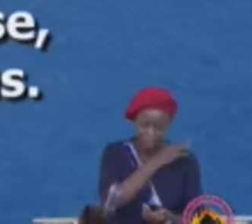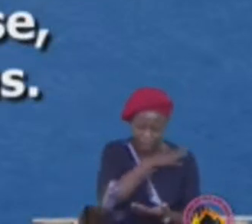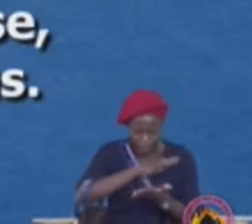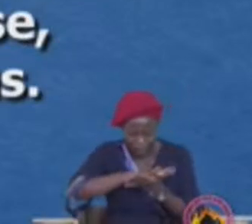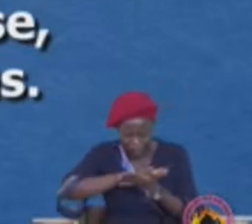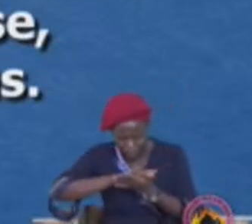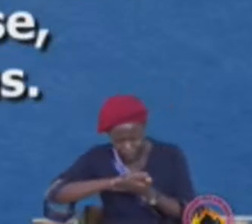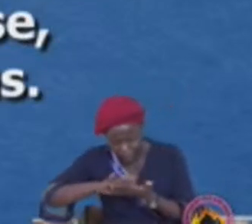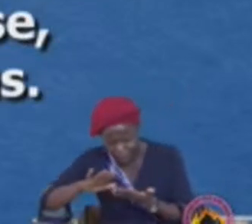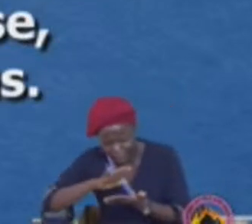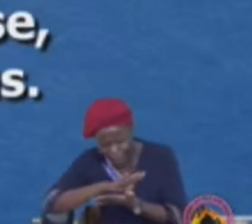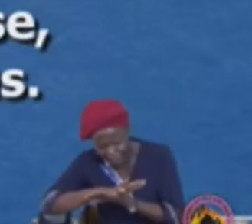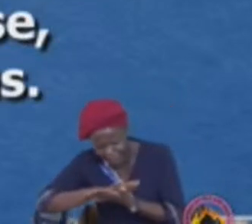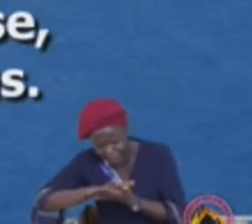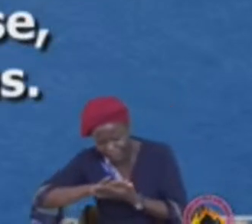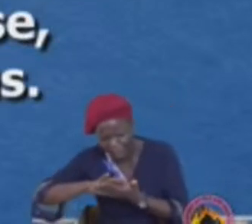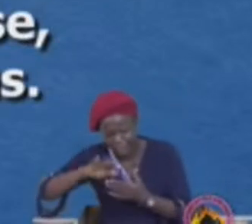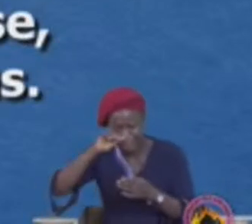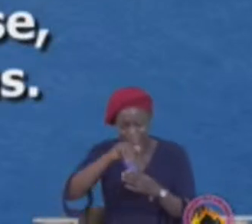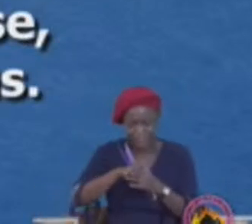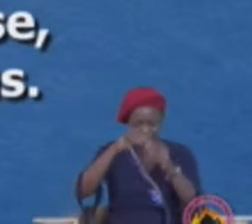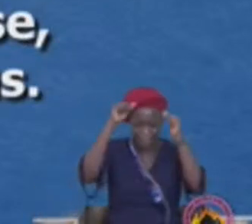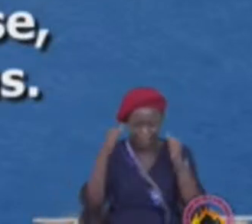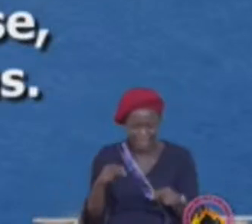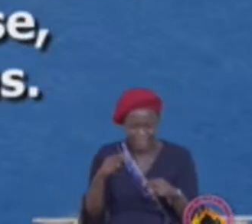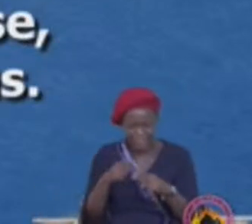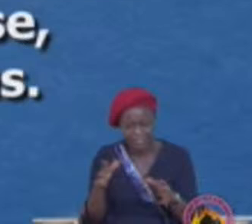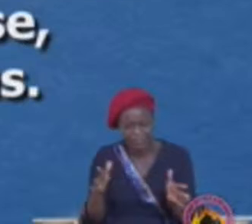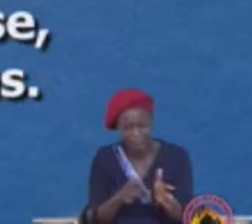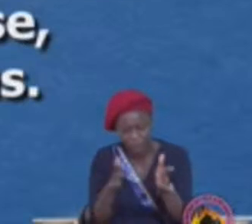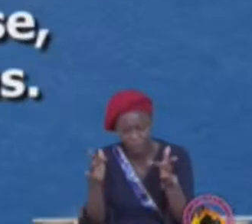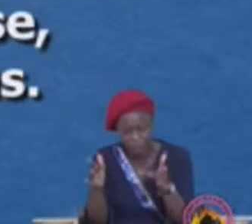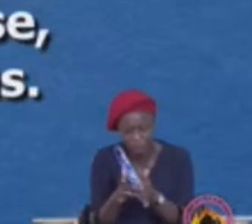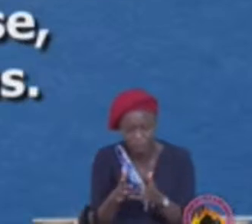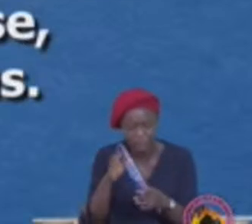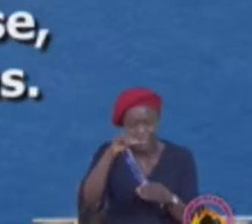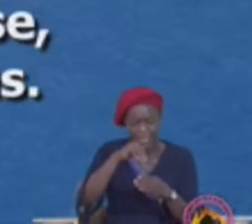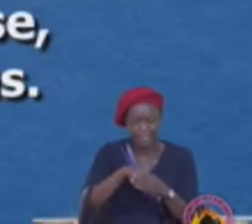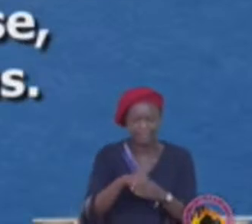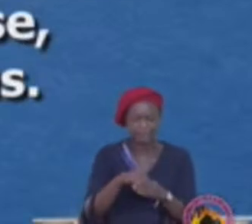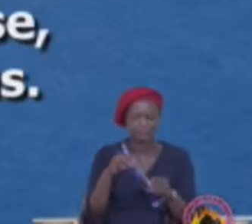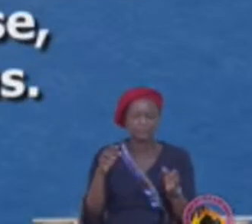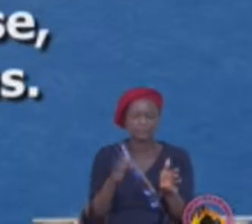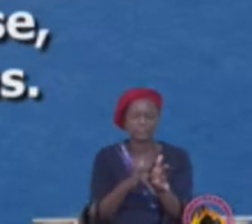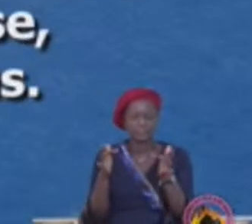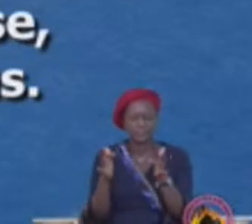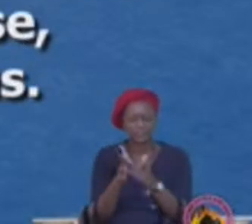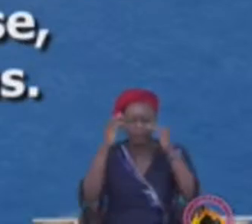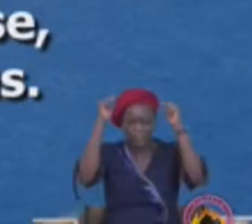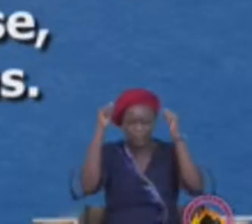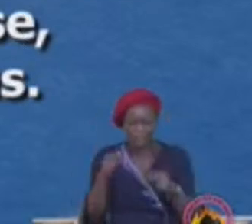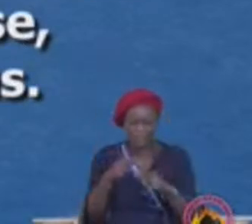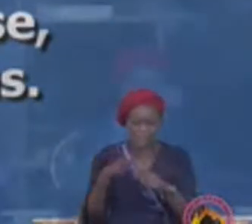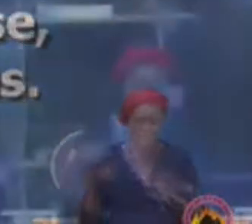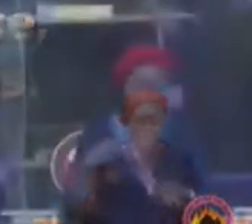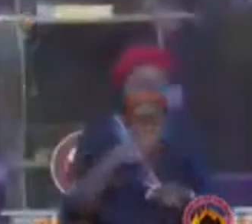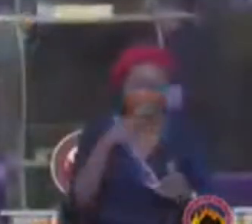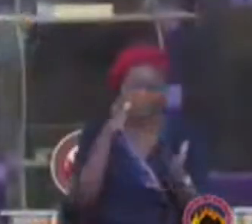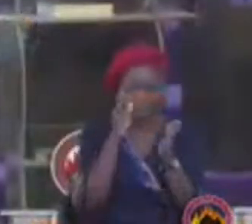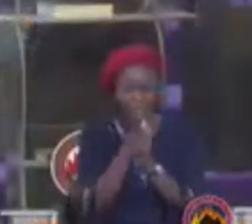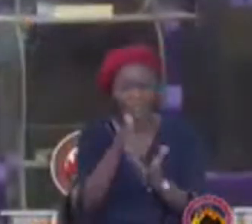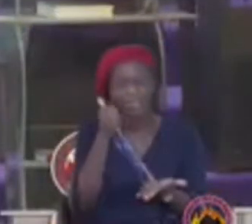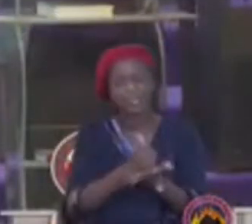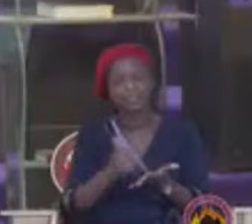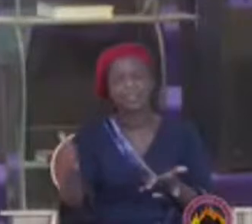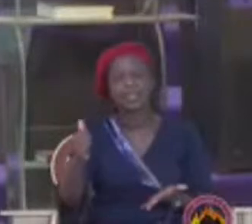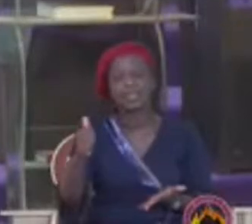disease. In the mighty name of Jesus, in Jesus' mighty name we pray. Three